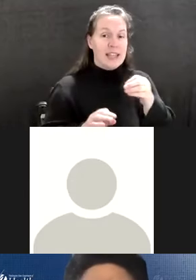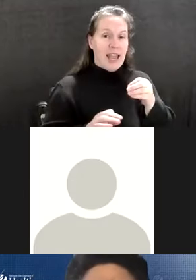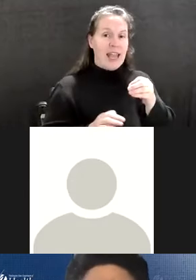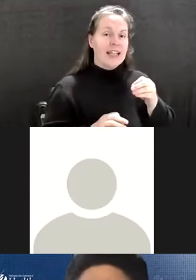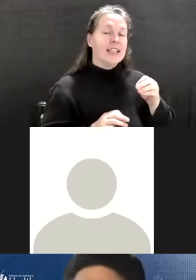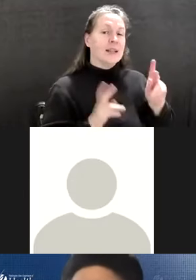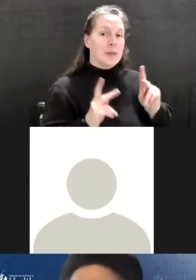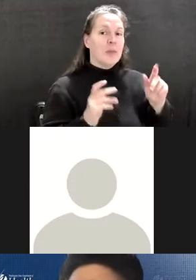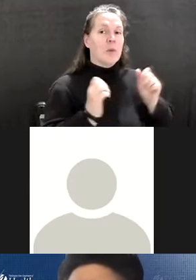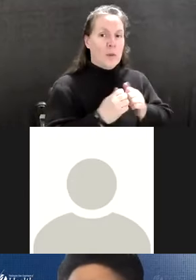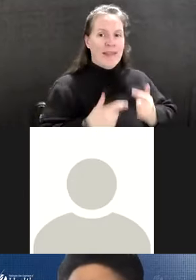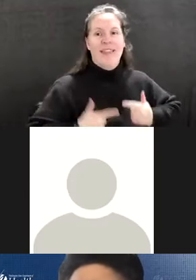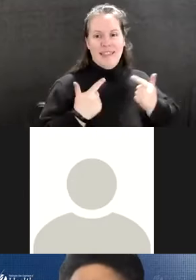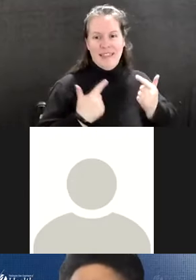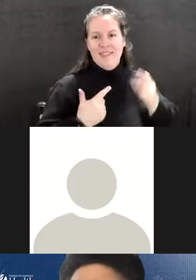experience.